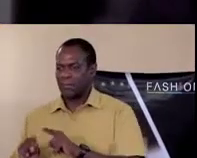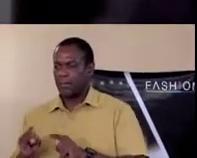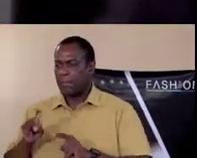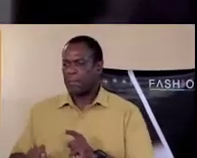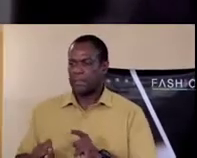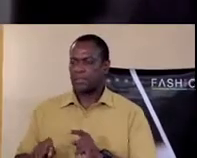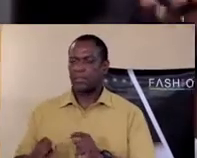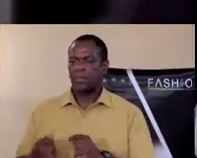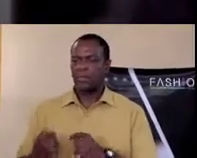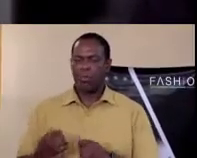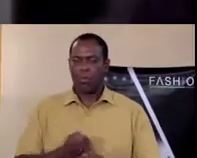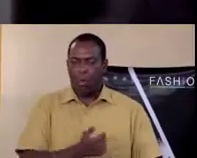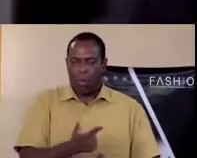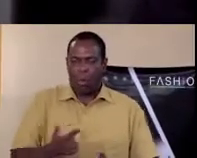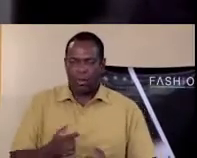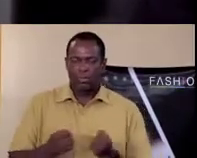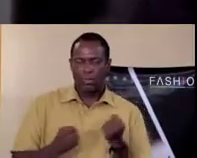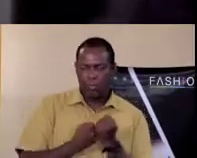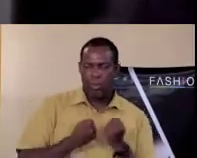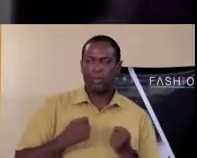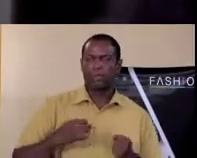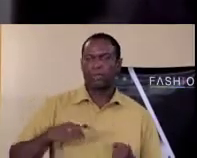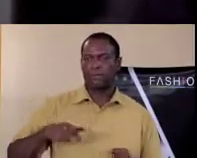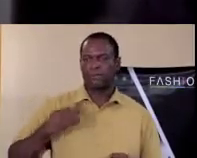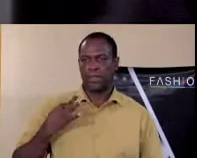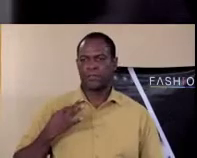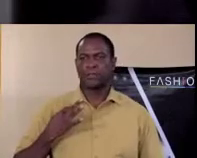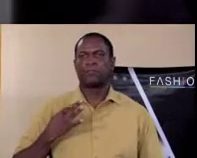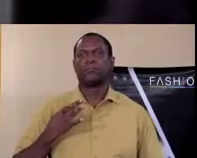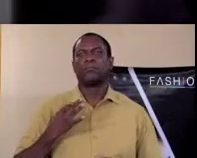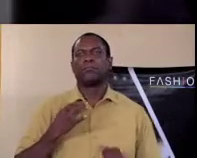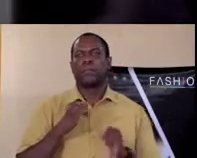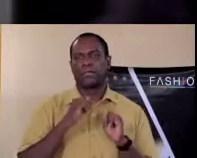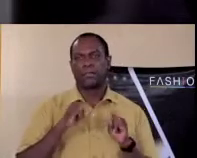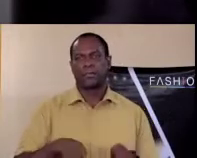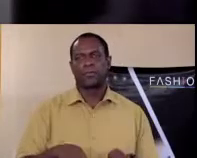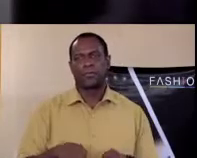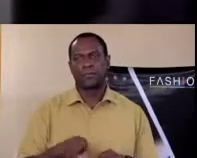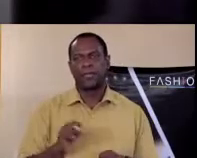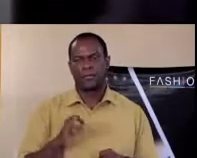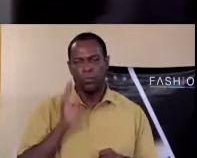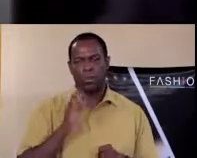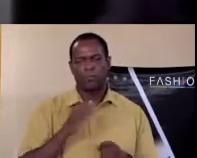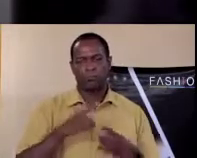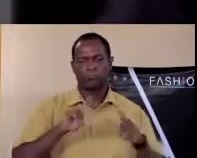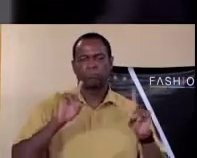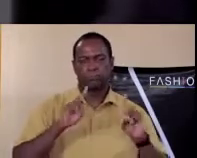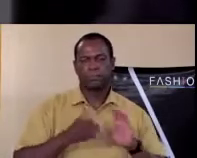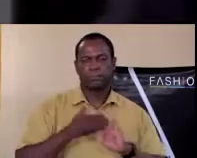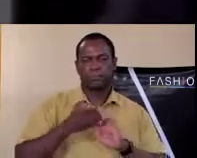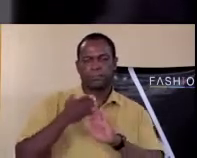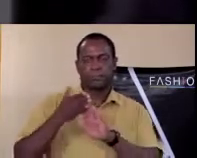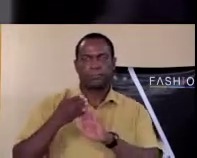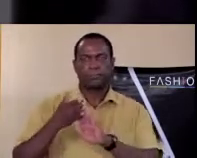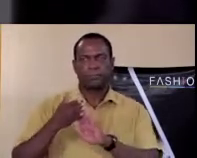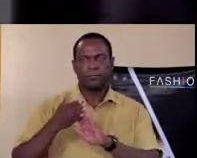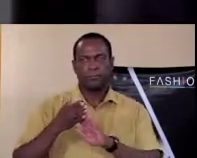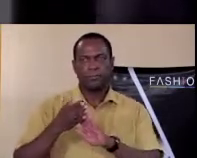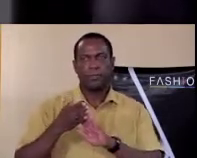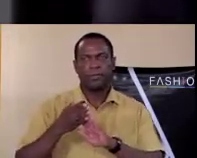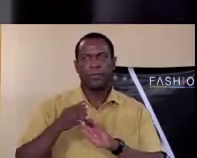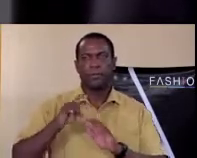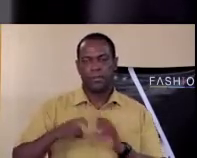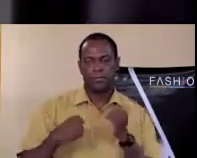know, the fashion industry, the local fashion industry for us to thrive. For it to be sustainable, it has to be